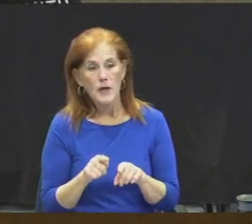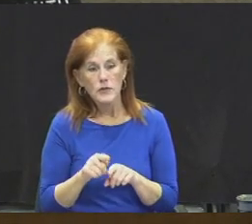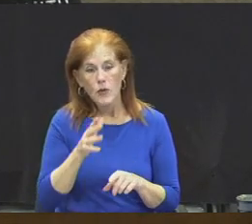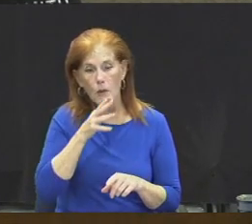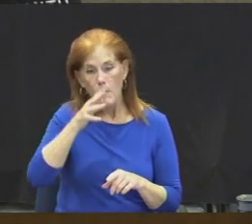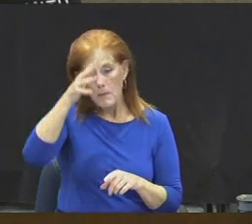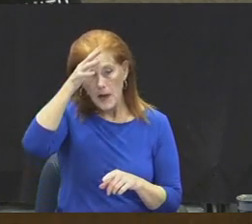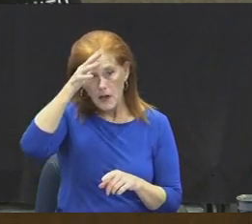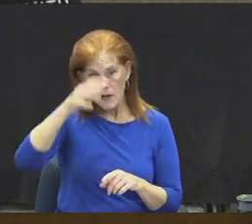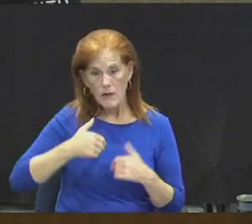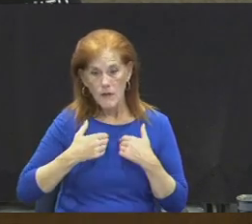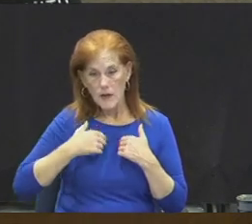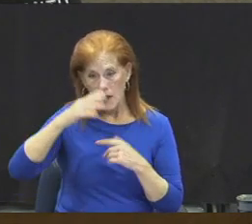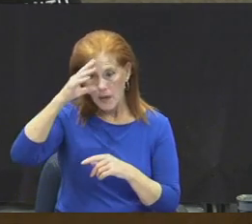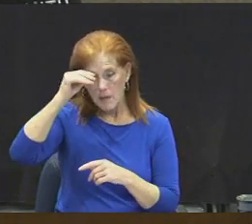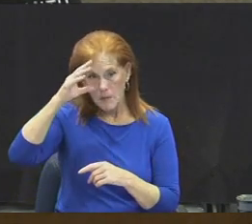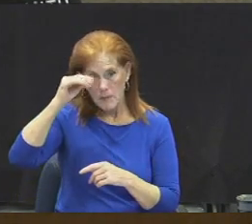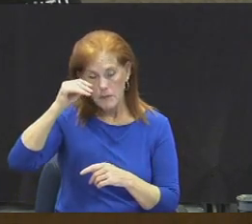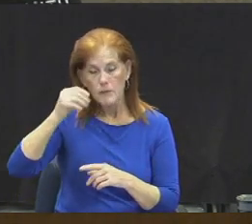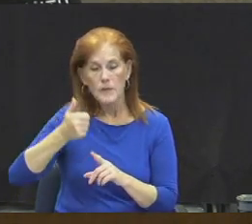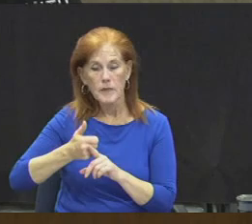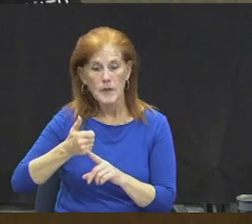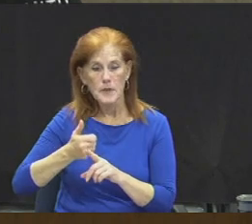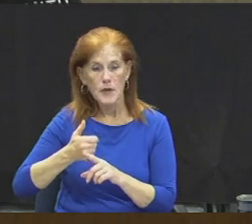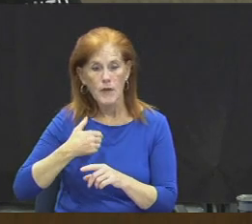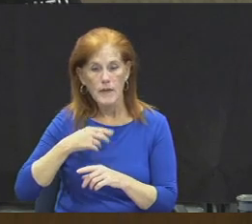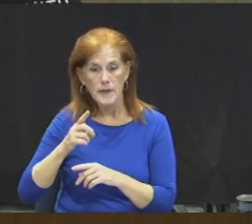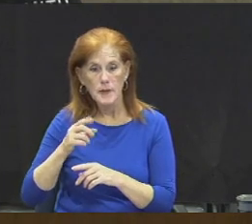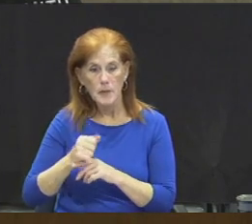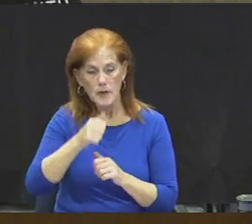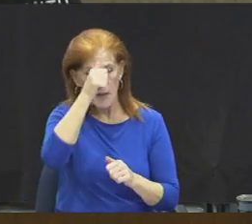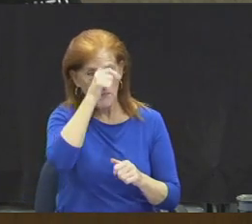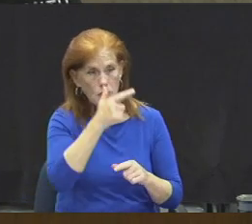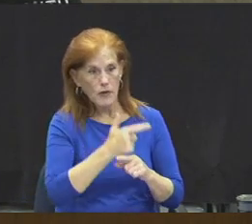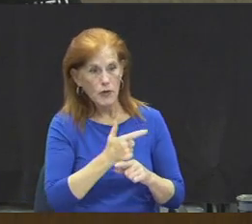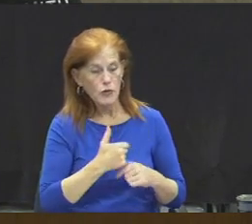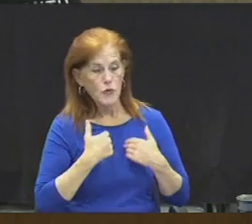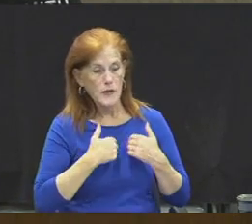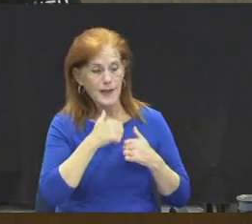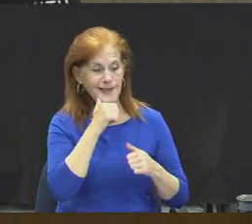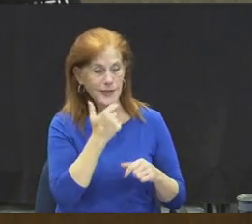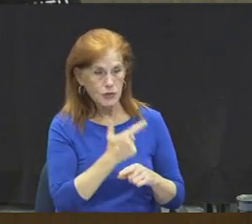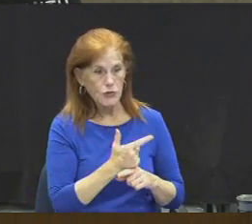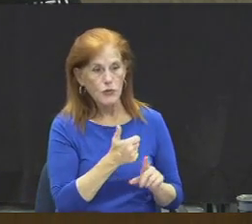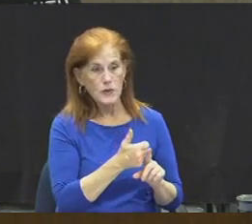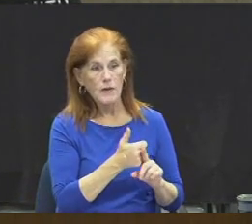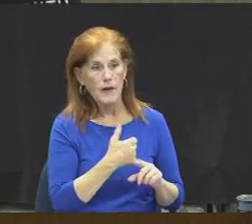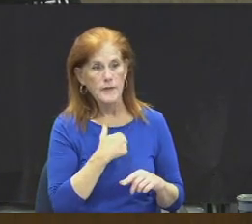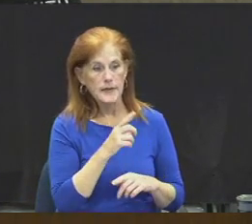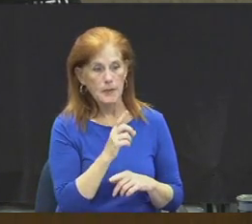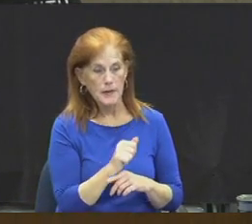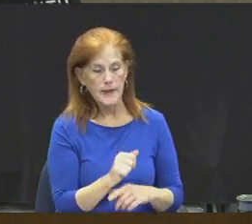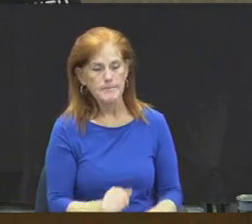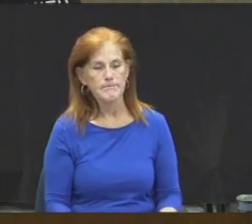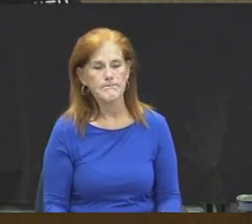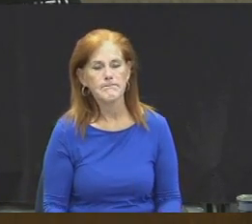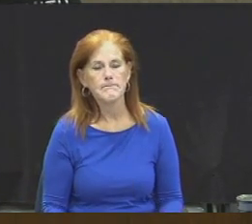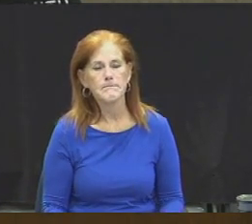parent of a young man with disabilities and sibling to a younger sister with disabilities. So